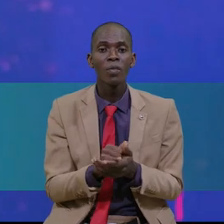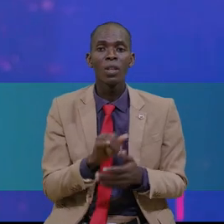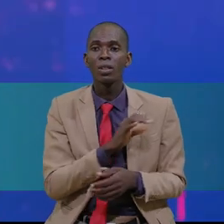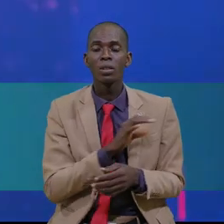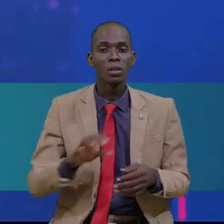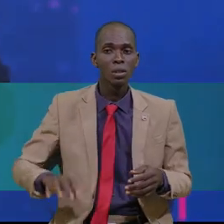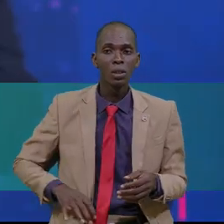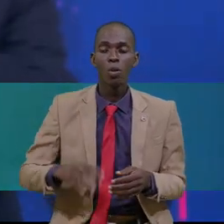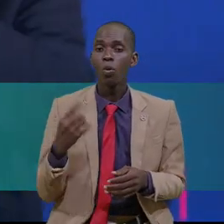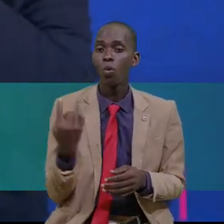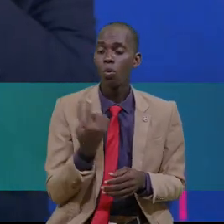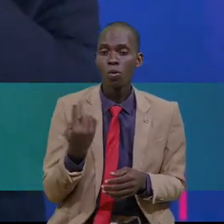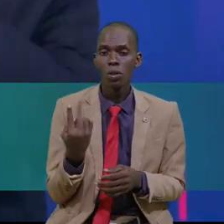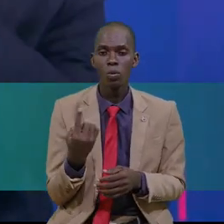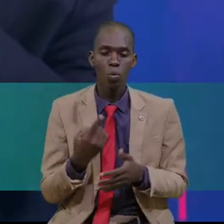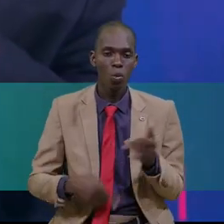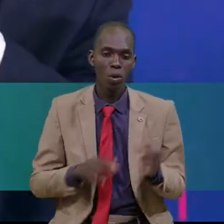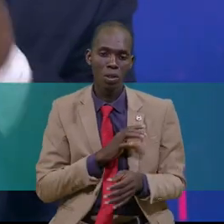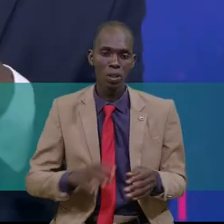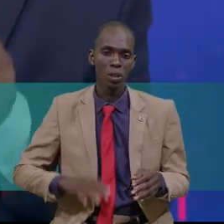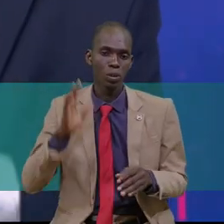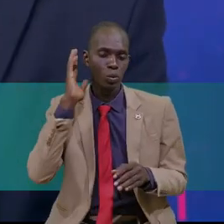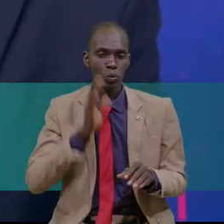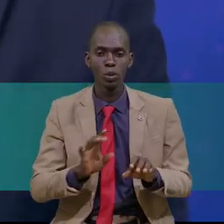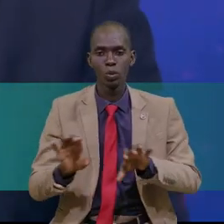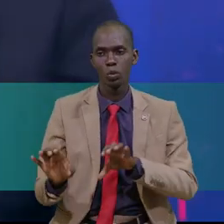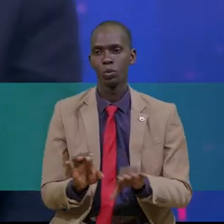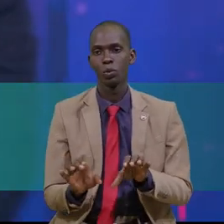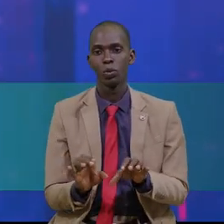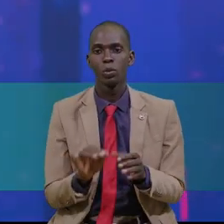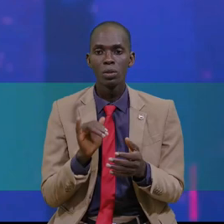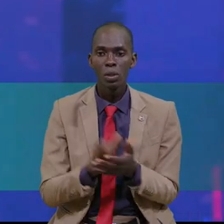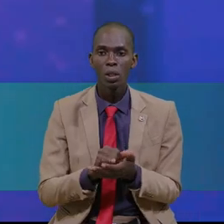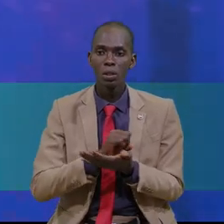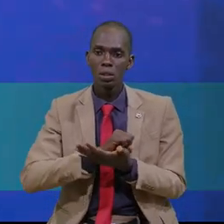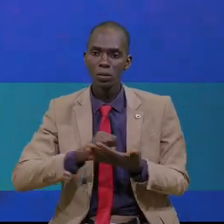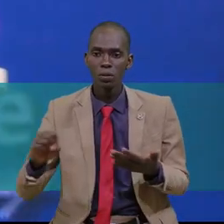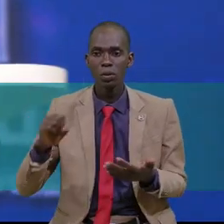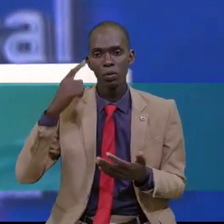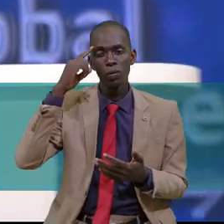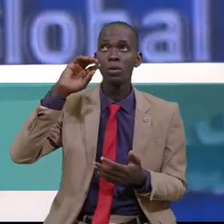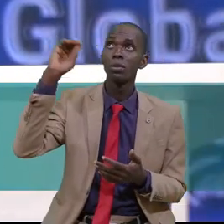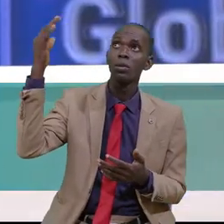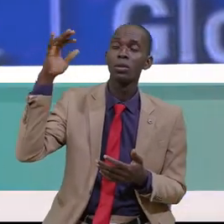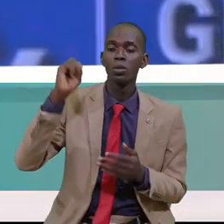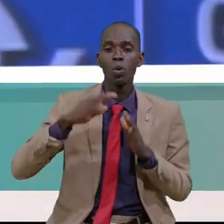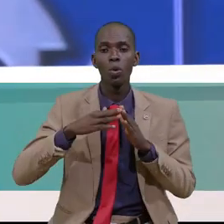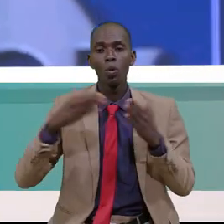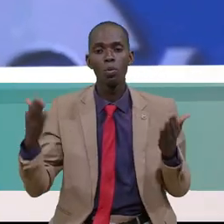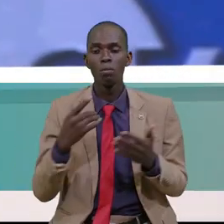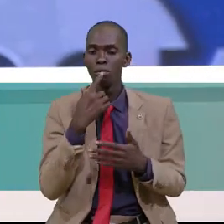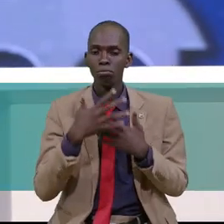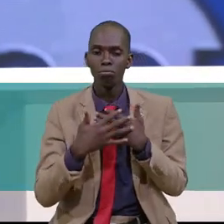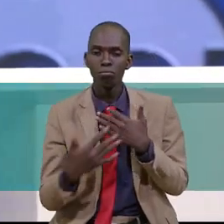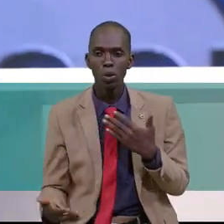what Christ will go for. Those sanctified, gracious, open blood bought and blood washed